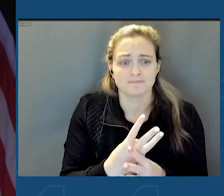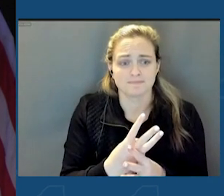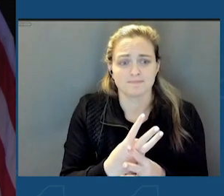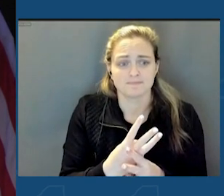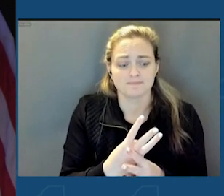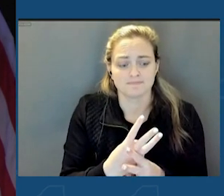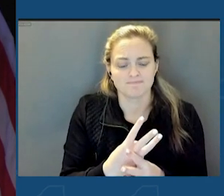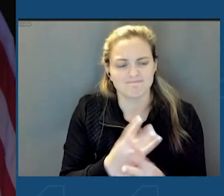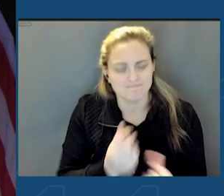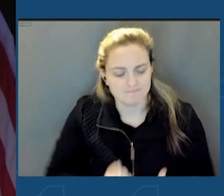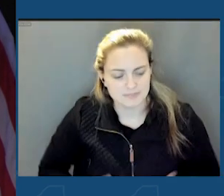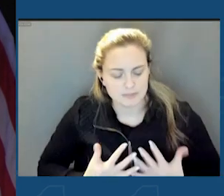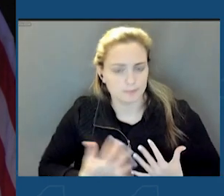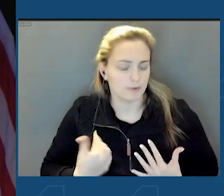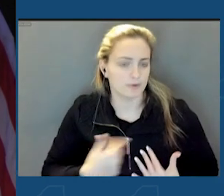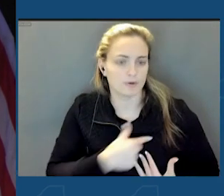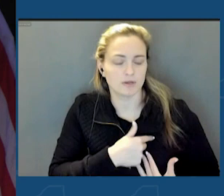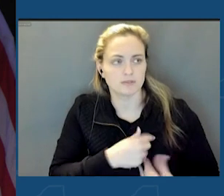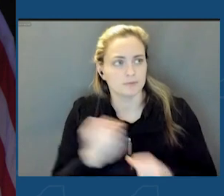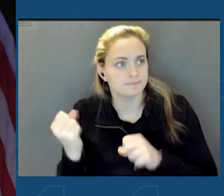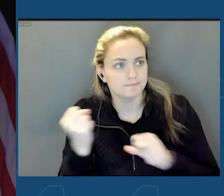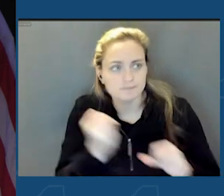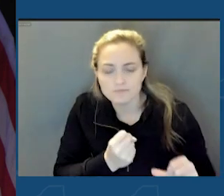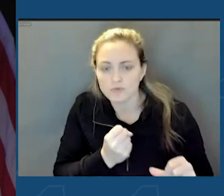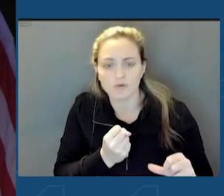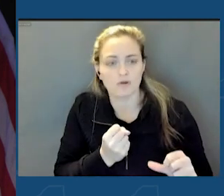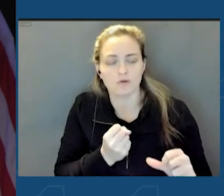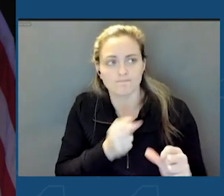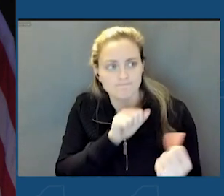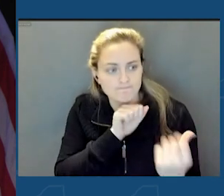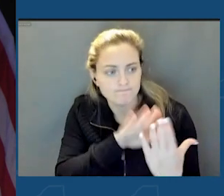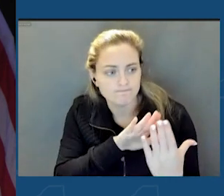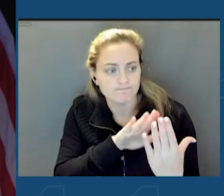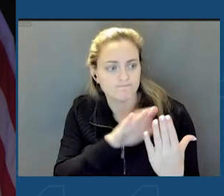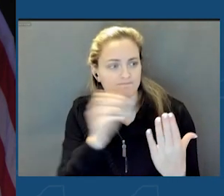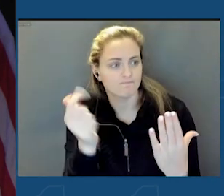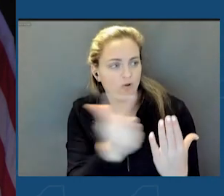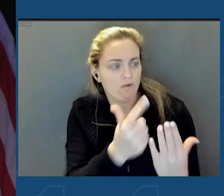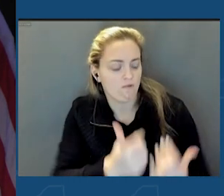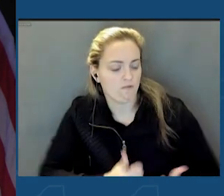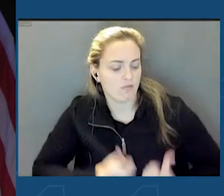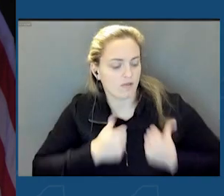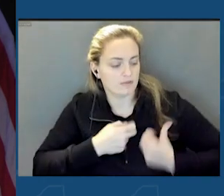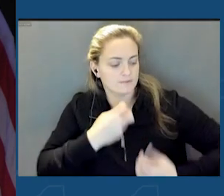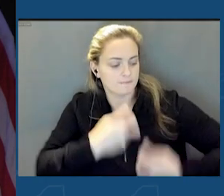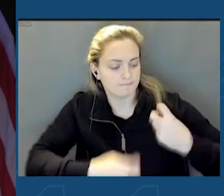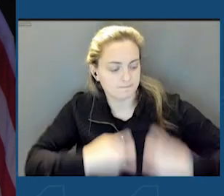and inspire us to be strong in the face of all of life's difficulties.